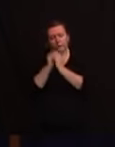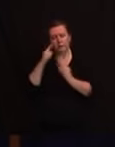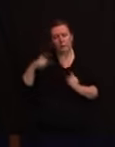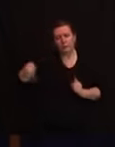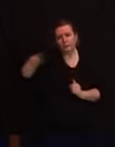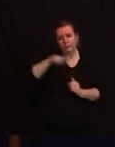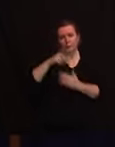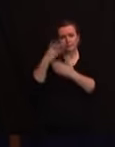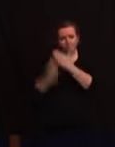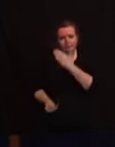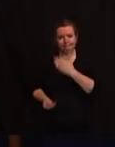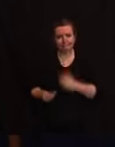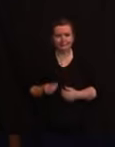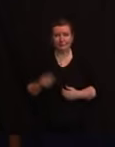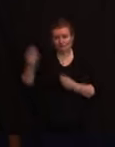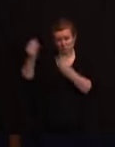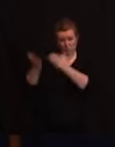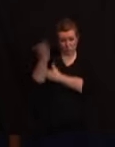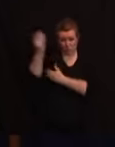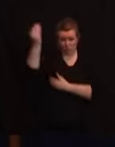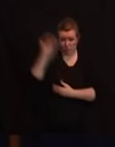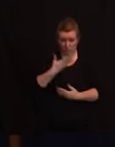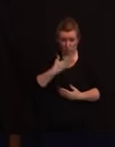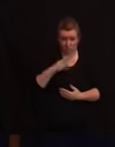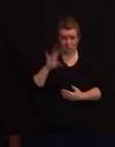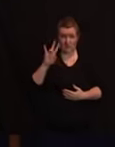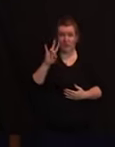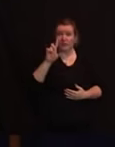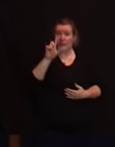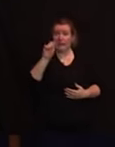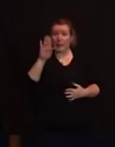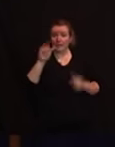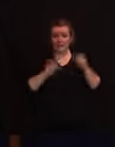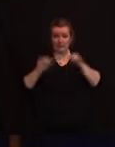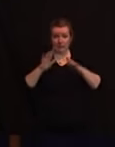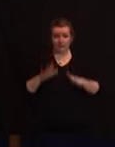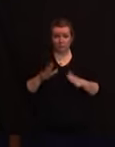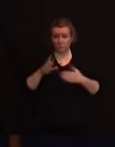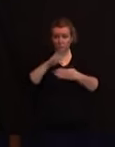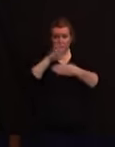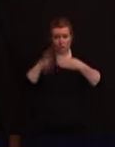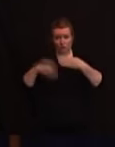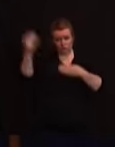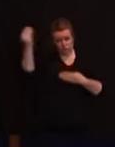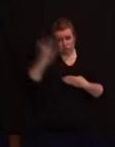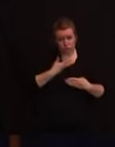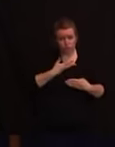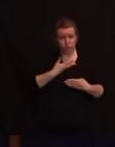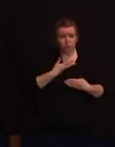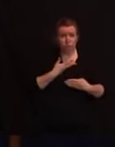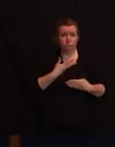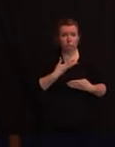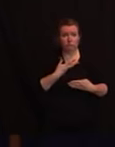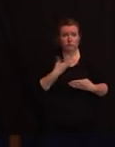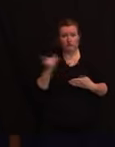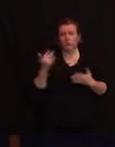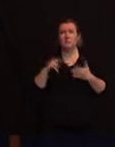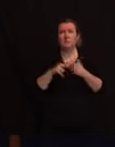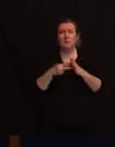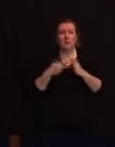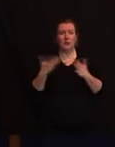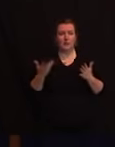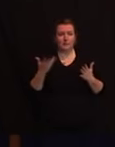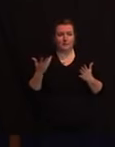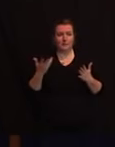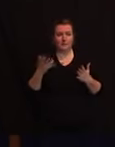this morning, of the 7 laboratories sending us COVID-19 results, which is over 95% of the tests performed in